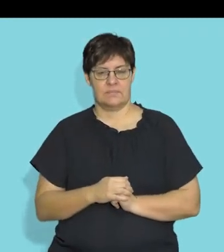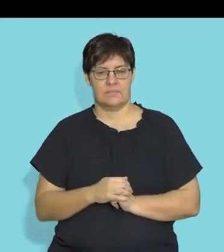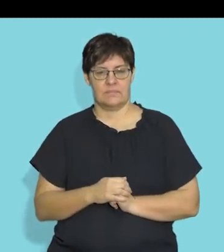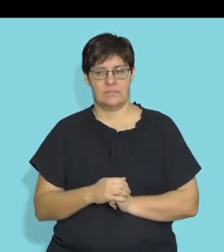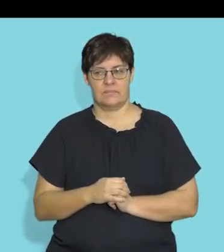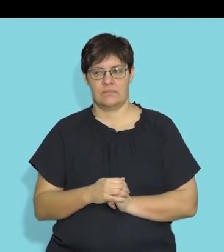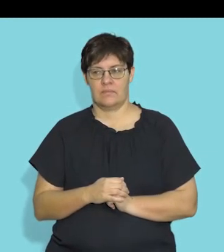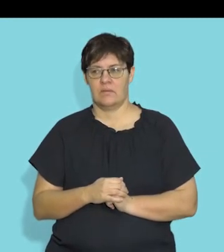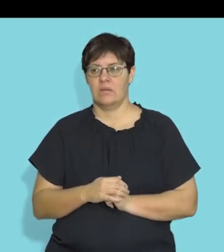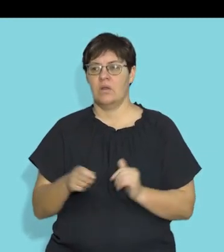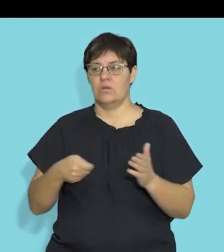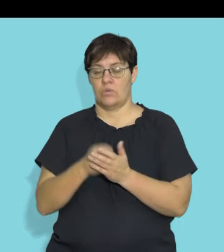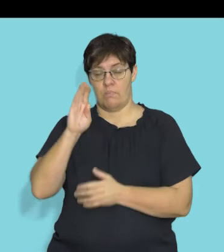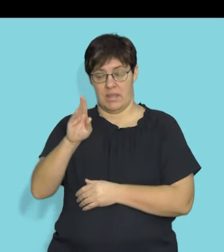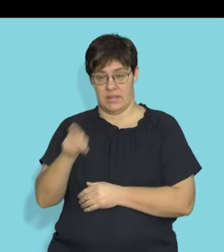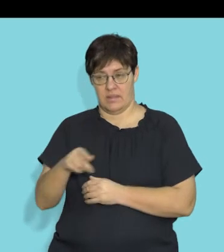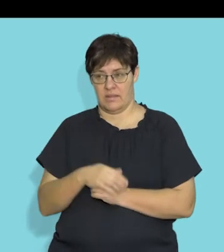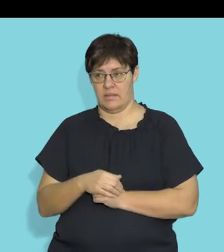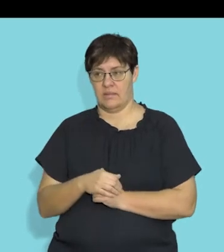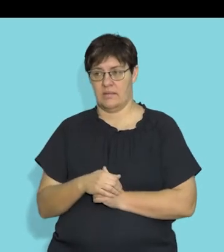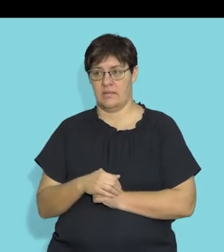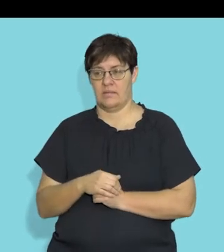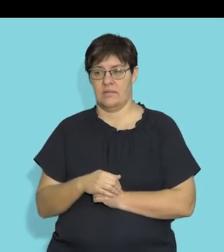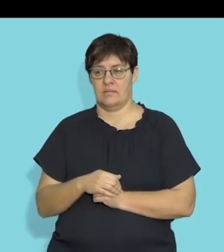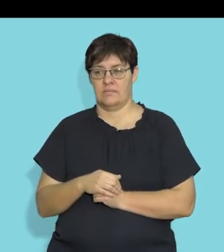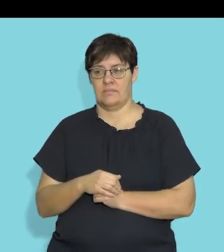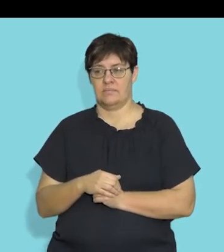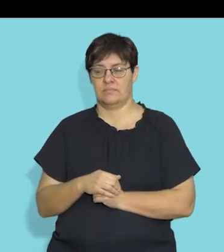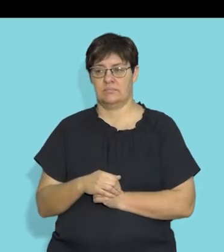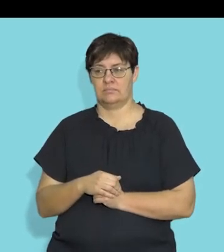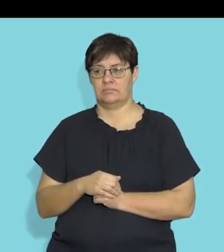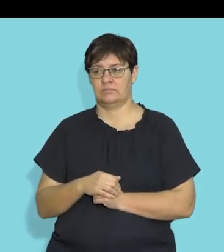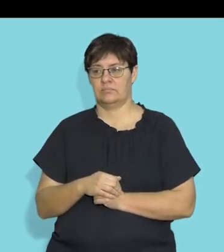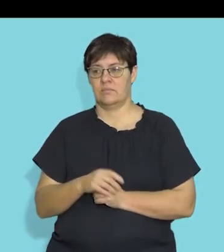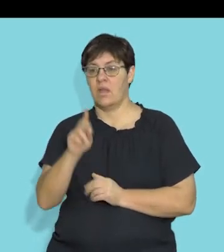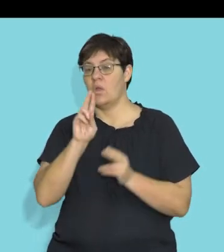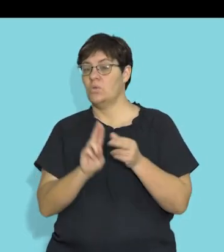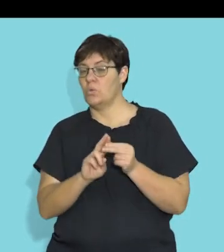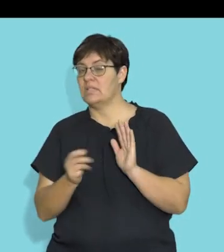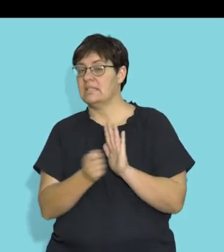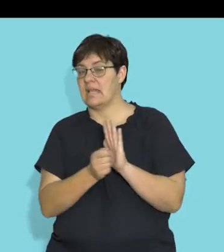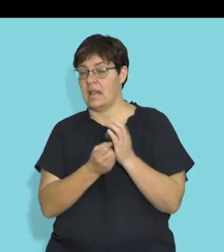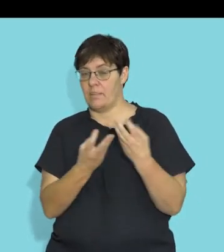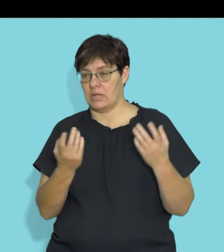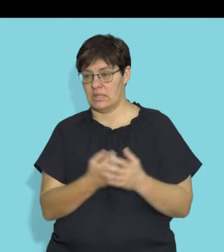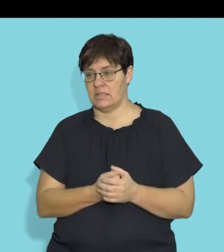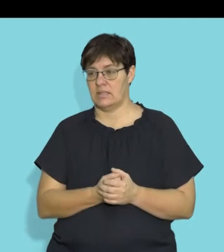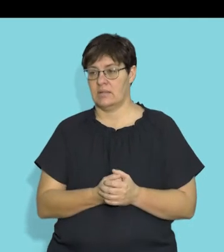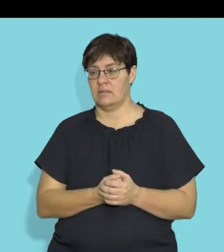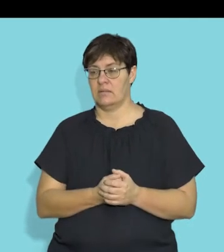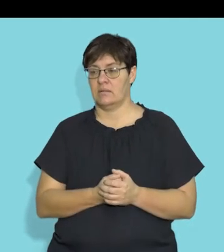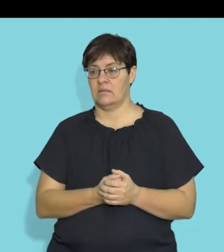at it and see. This is shop B, right? And if you look at your number of units that are being